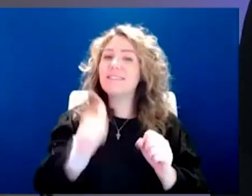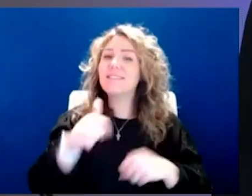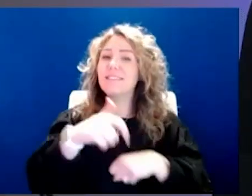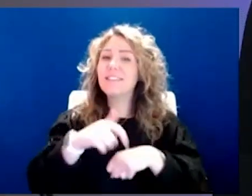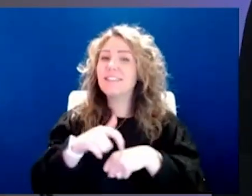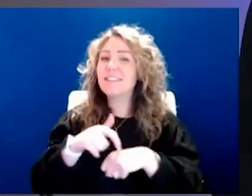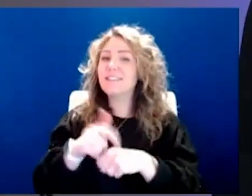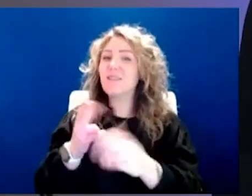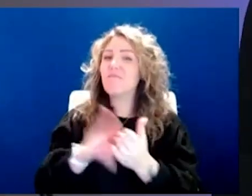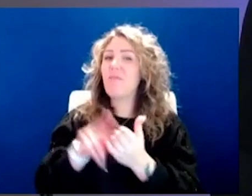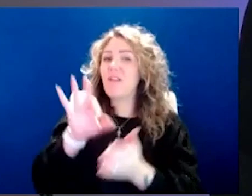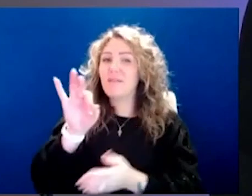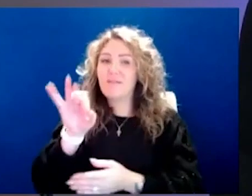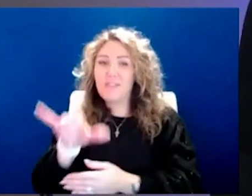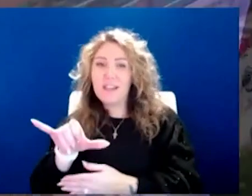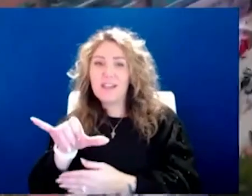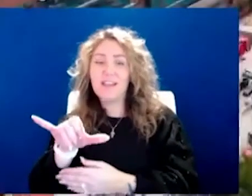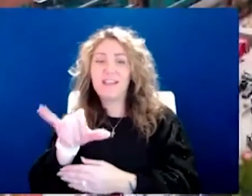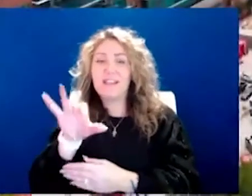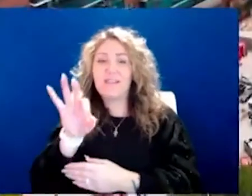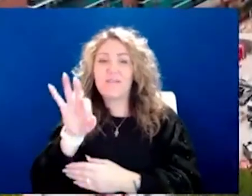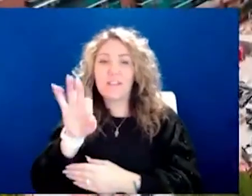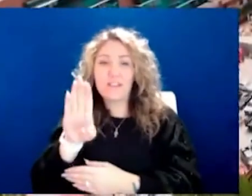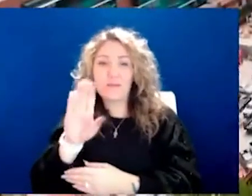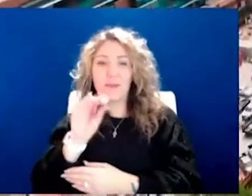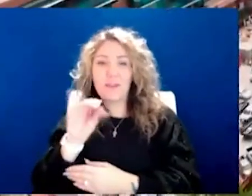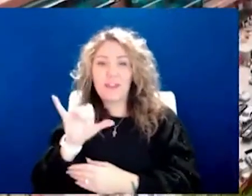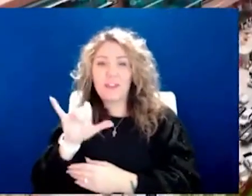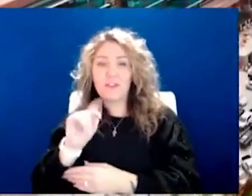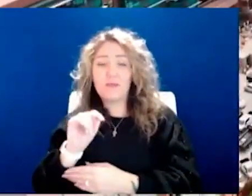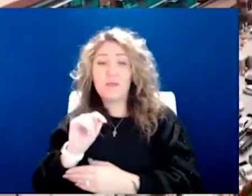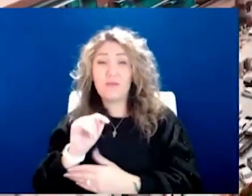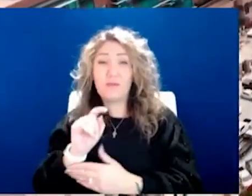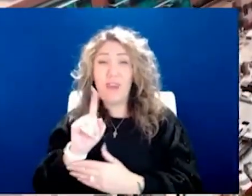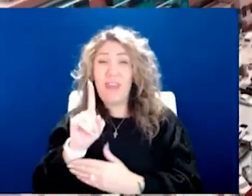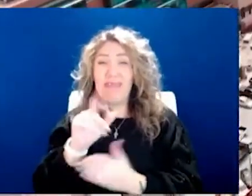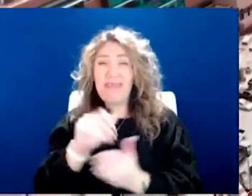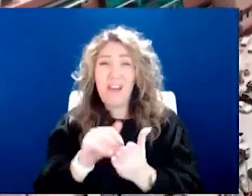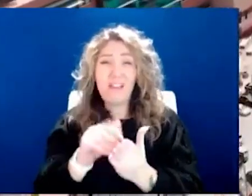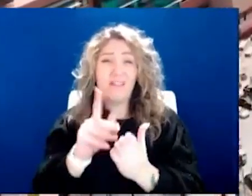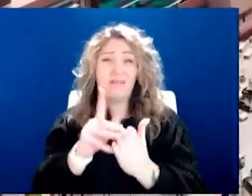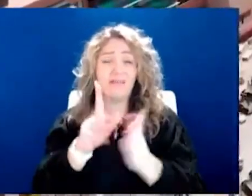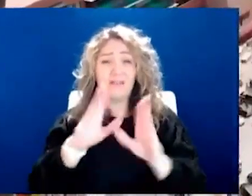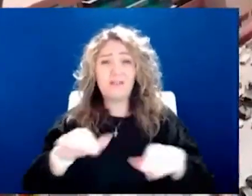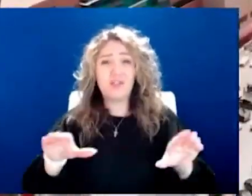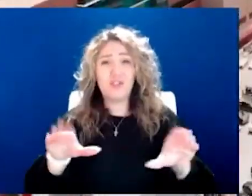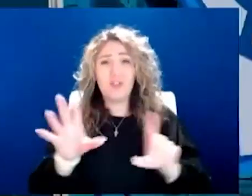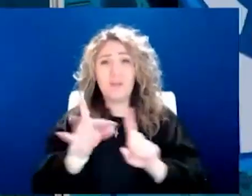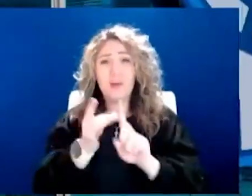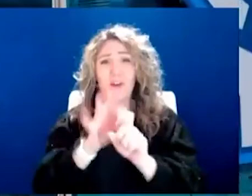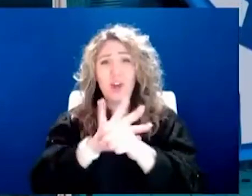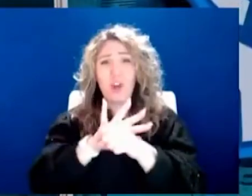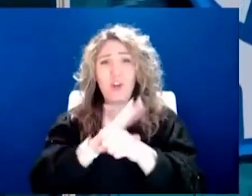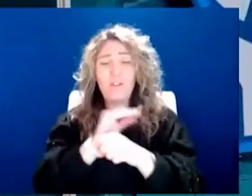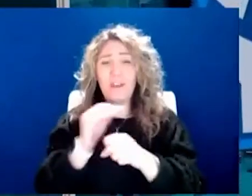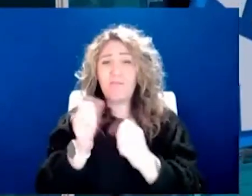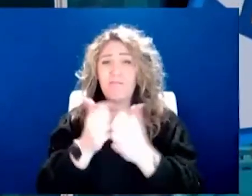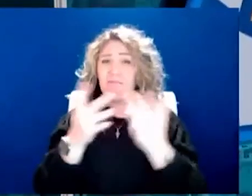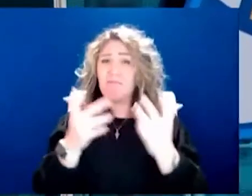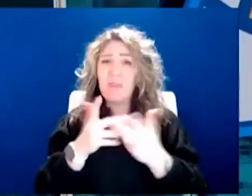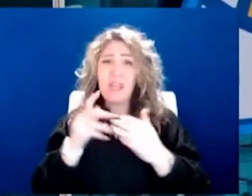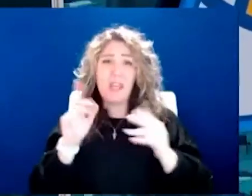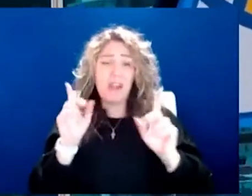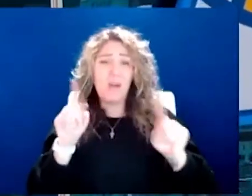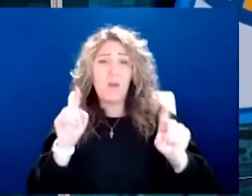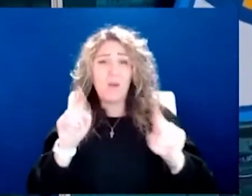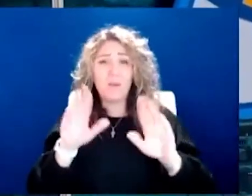our YouTube channel. Coming up tomorrow, thousands of children have come down with COVID, and many, of course, are spending time at Children's Mercy. Children's Mercy will